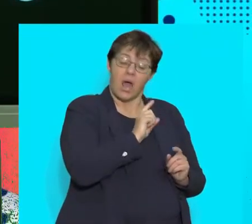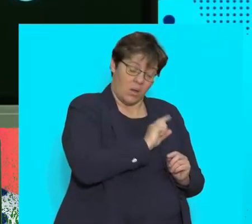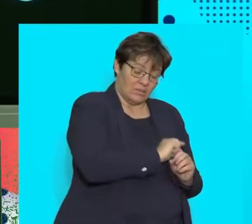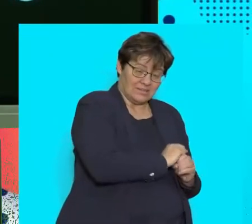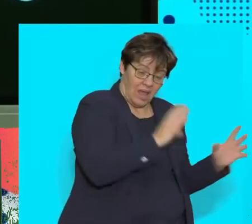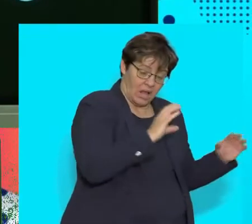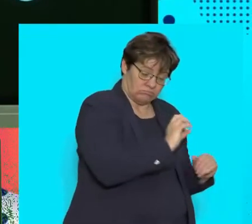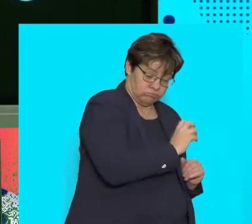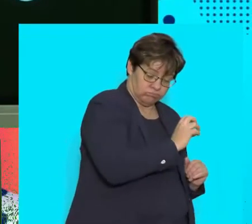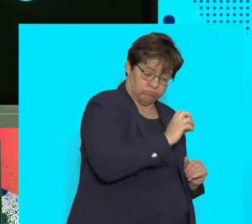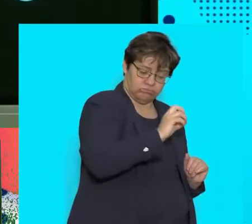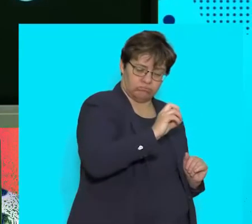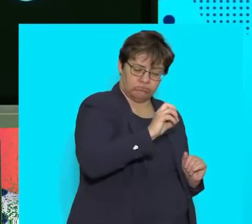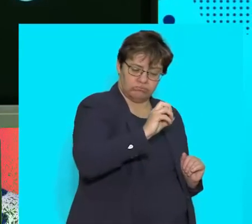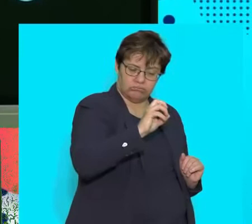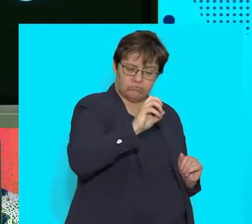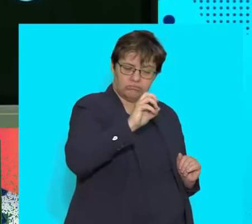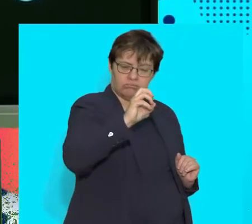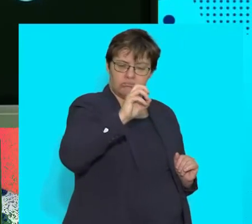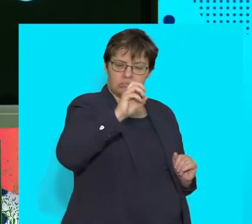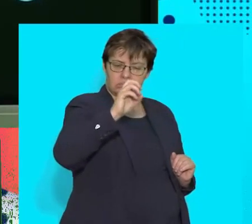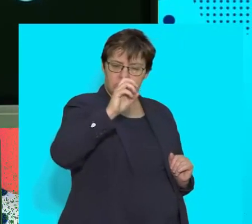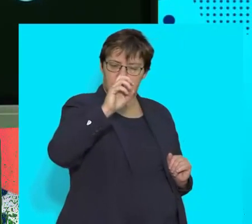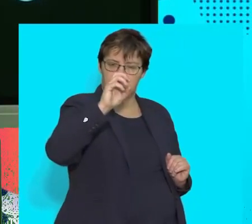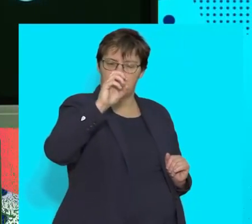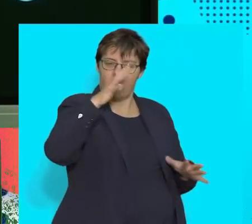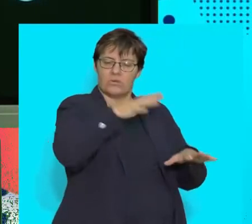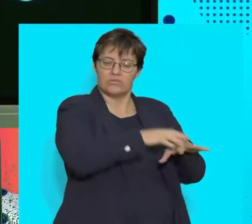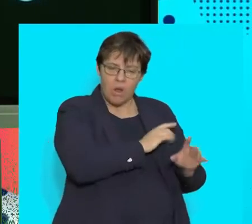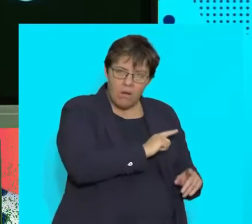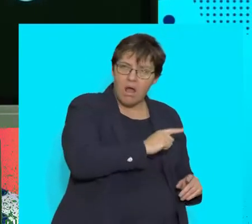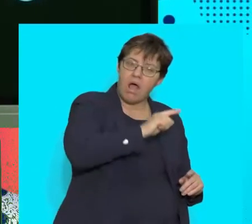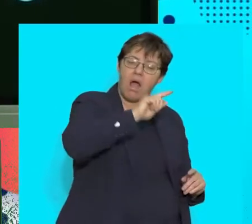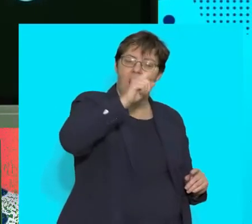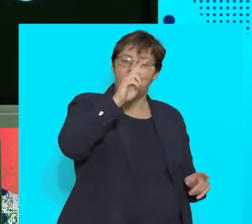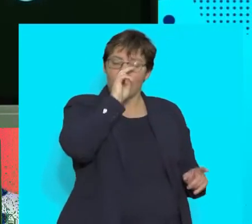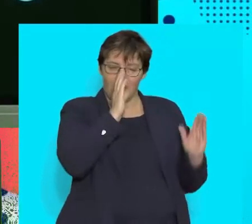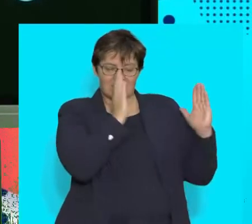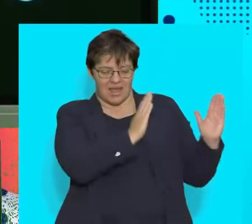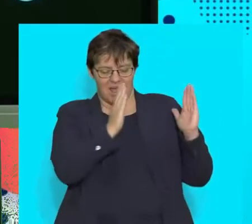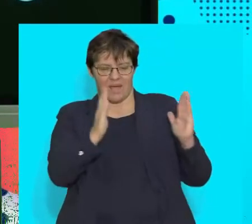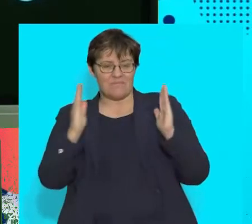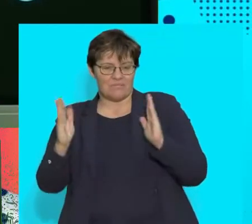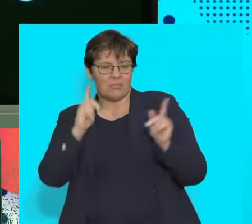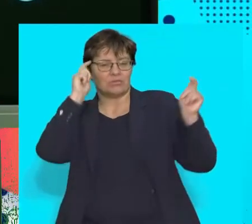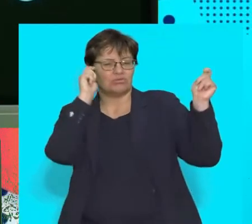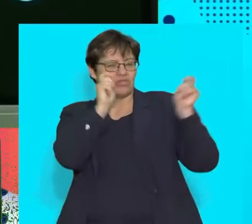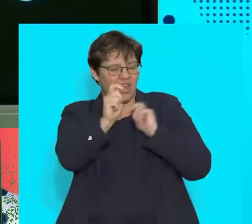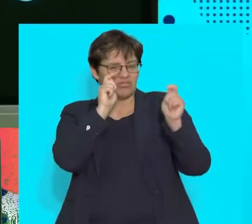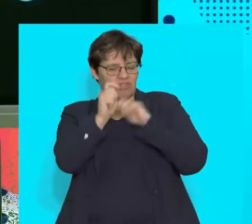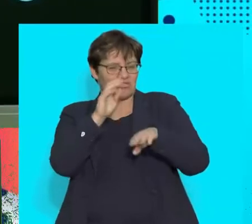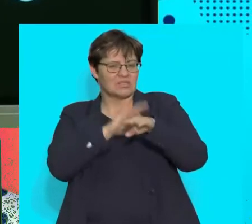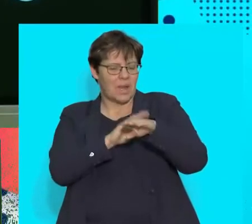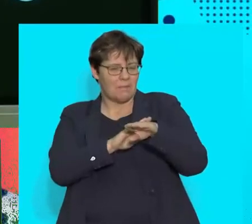less in equal intervals. So it's often good to look at time intervals and say, what's the change within each